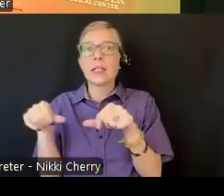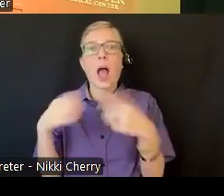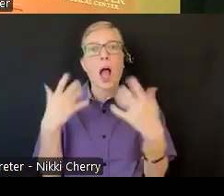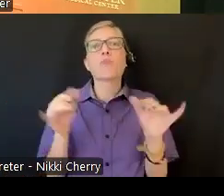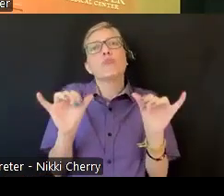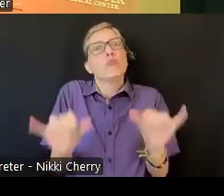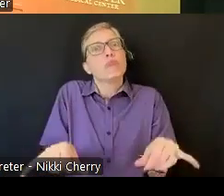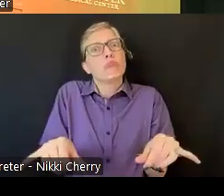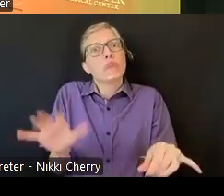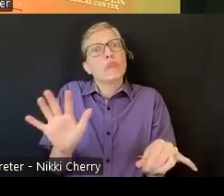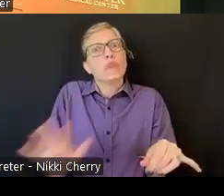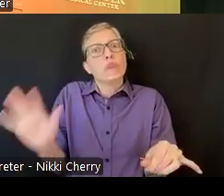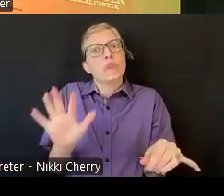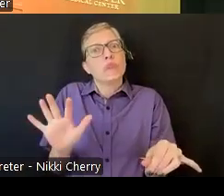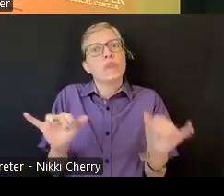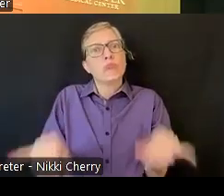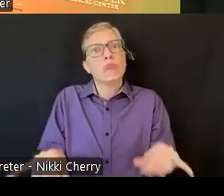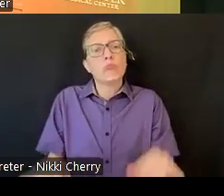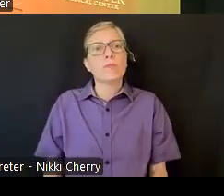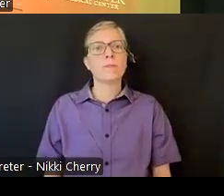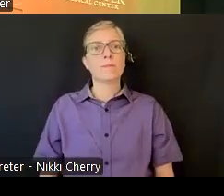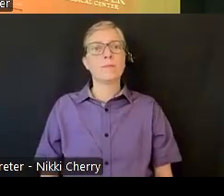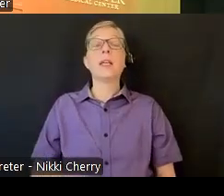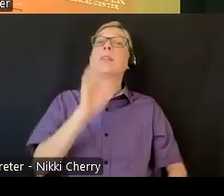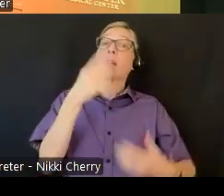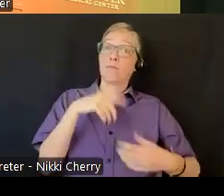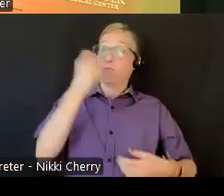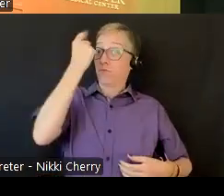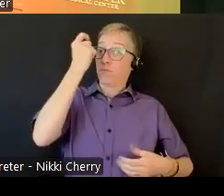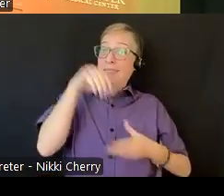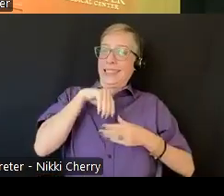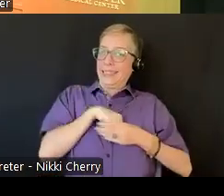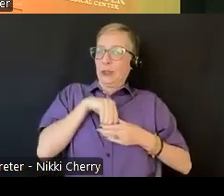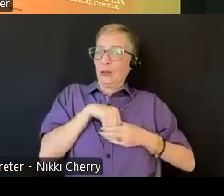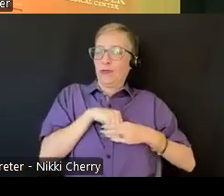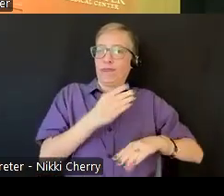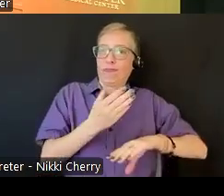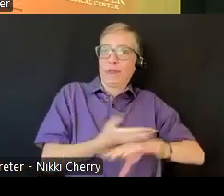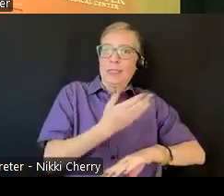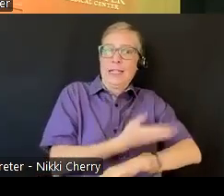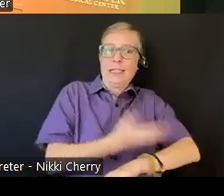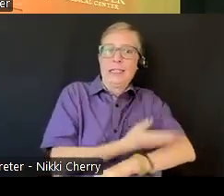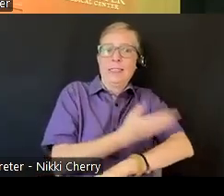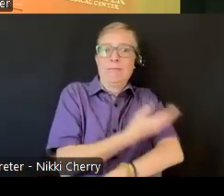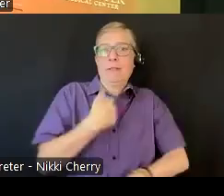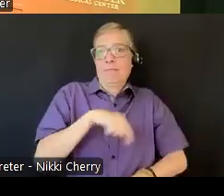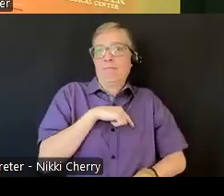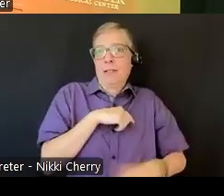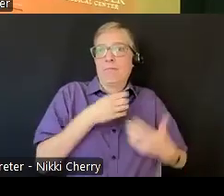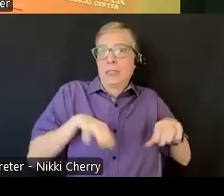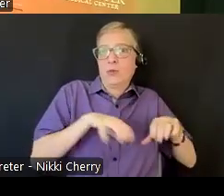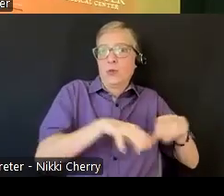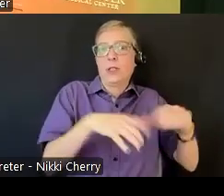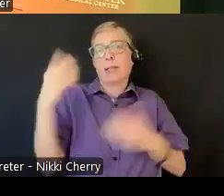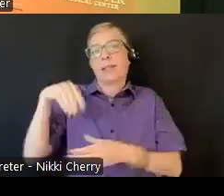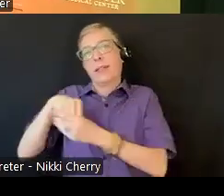talk about some of the internal enhancement that we've been making, such as inpatient units and urgent cares